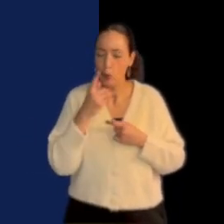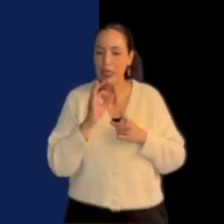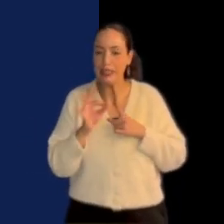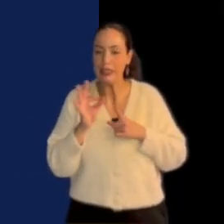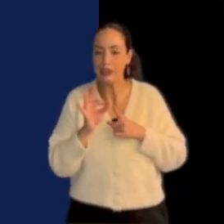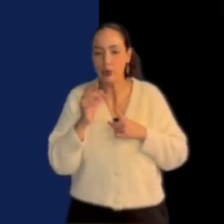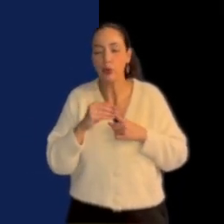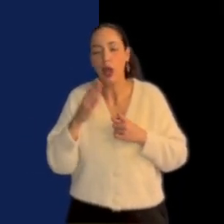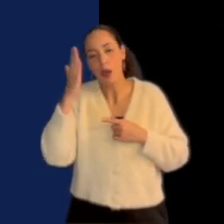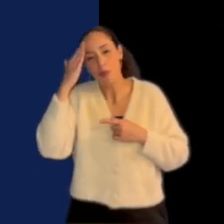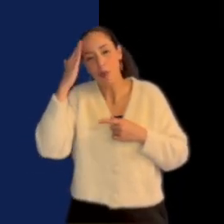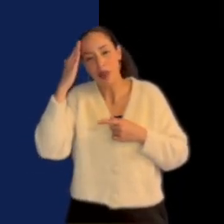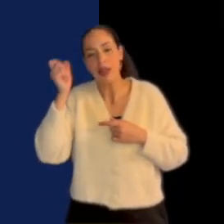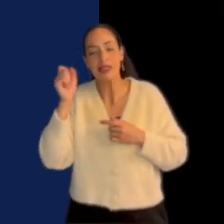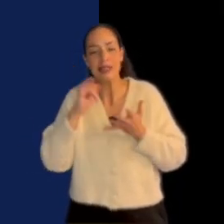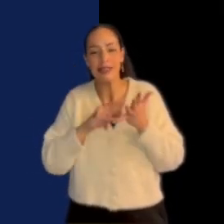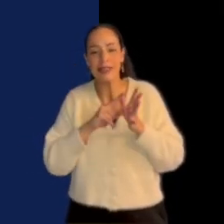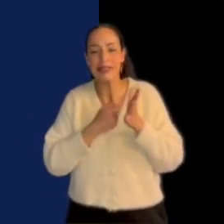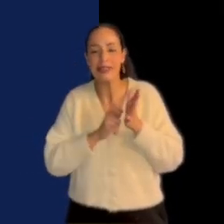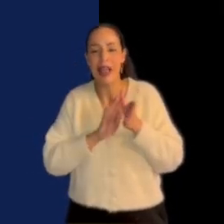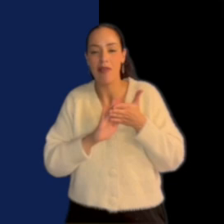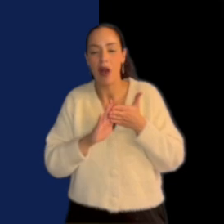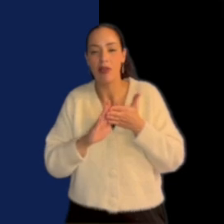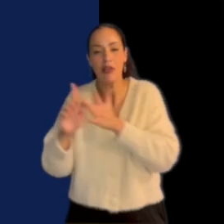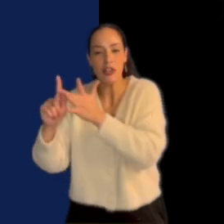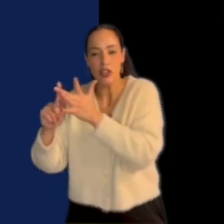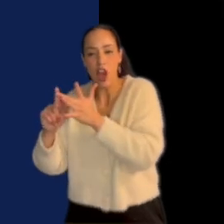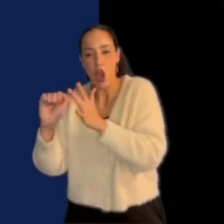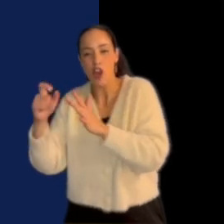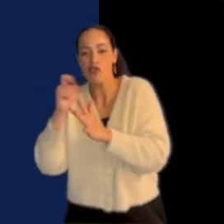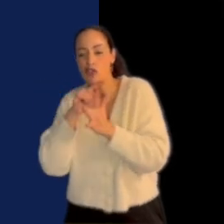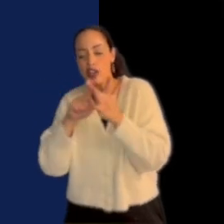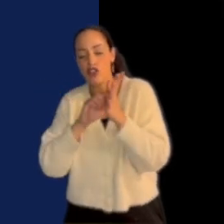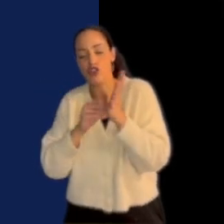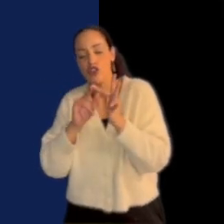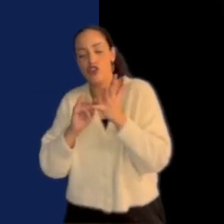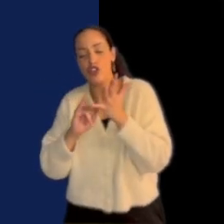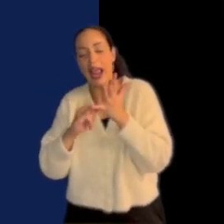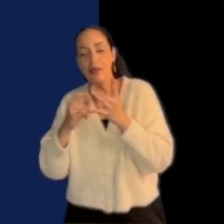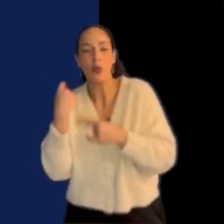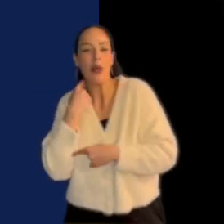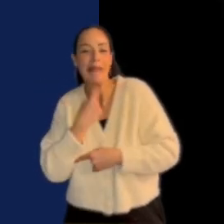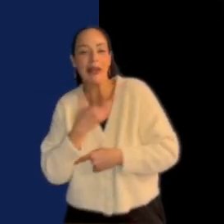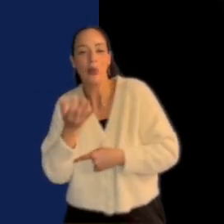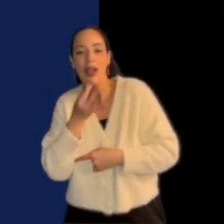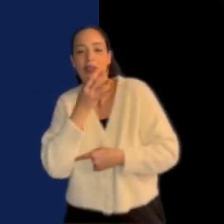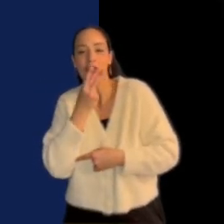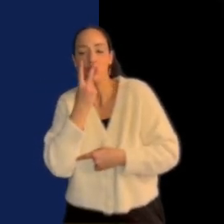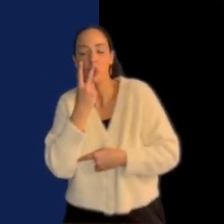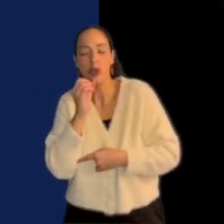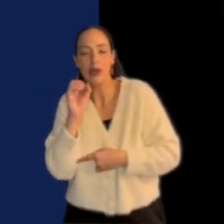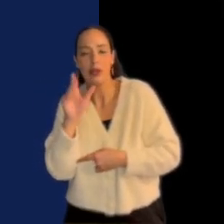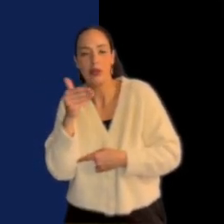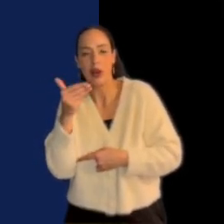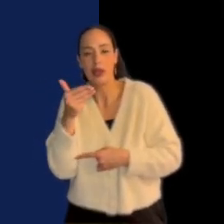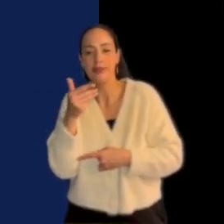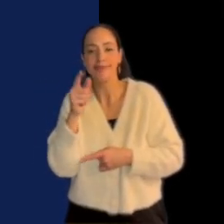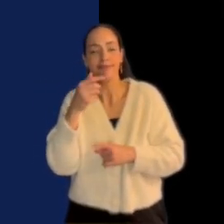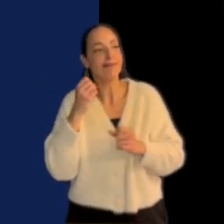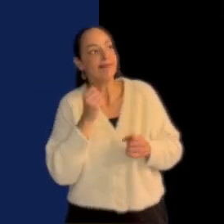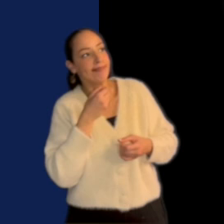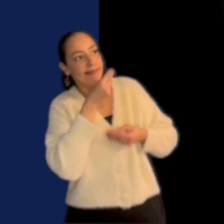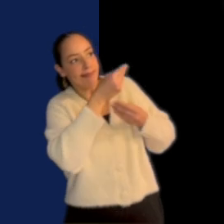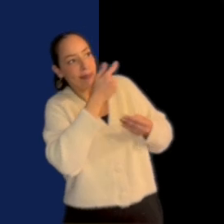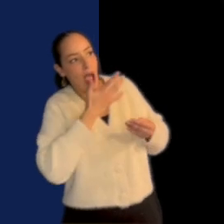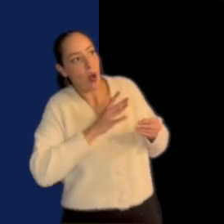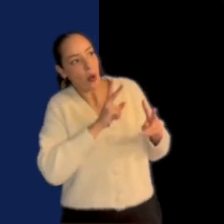her son James was killed in Afghanistan in 2009, she expressed a desire to visit the country where he'd died. She describes